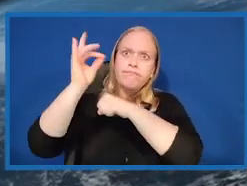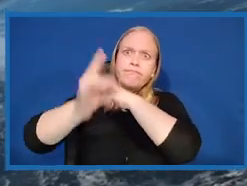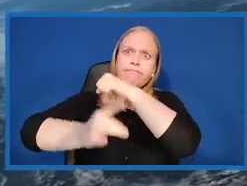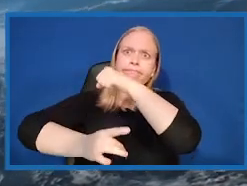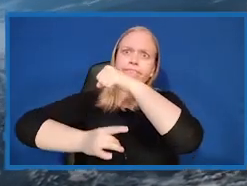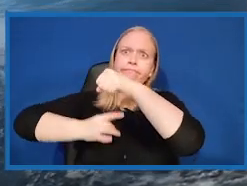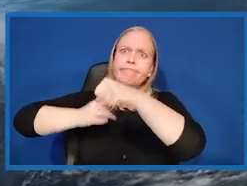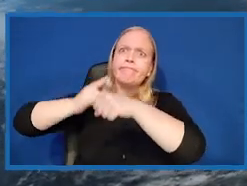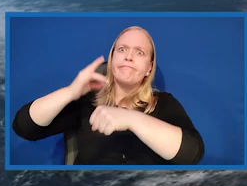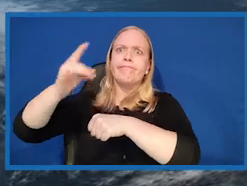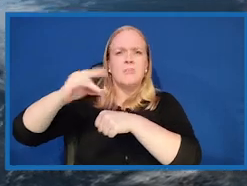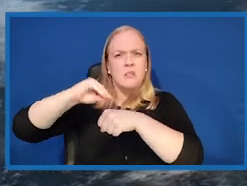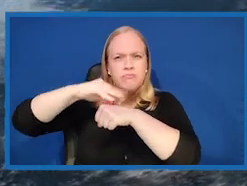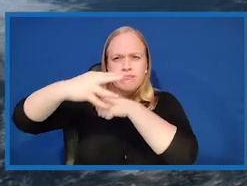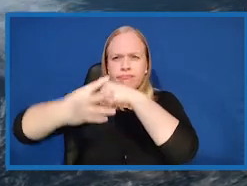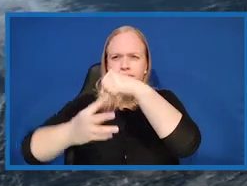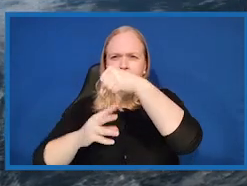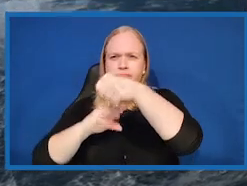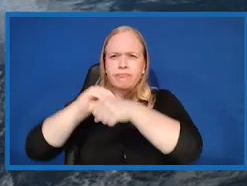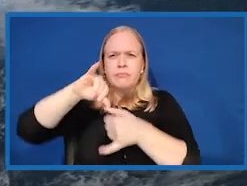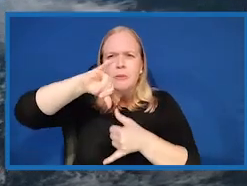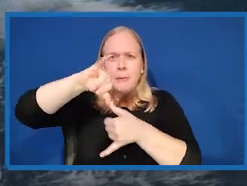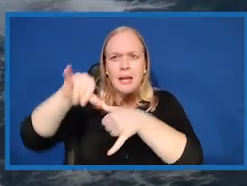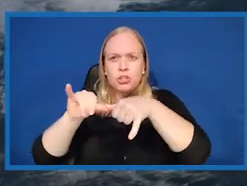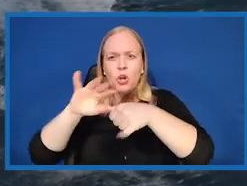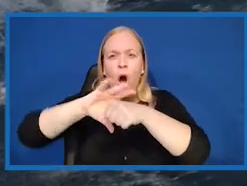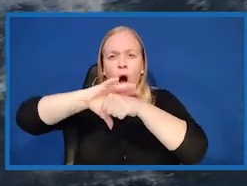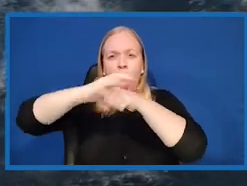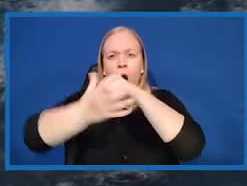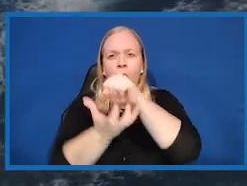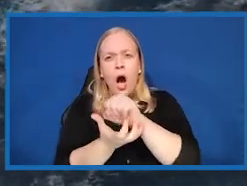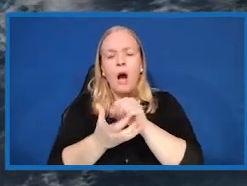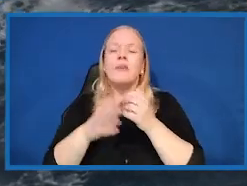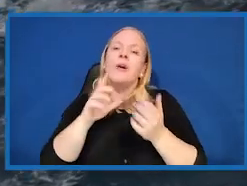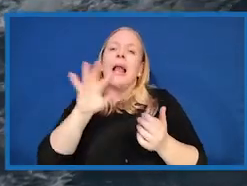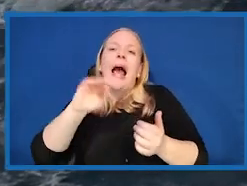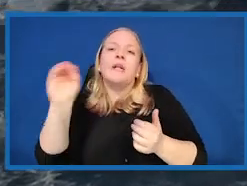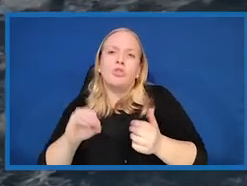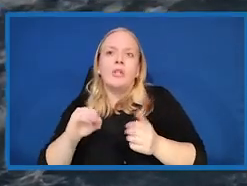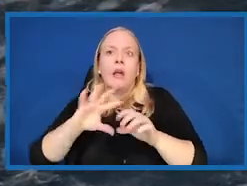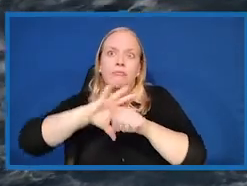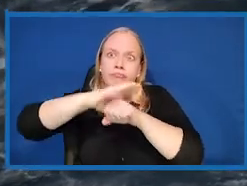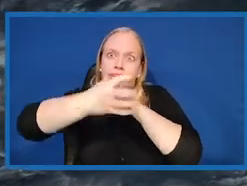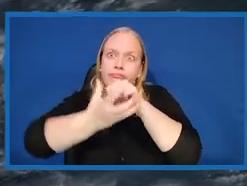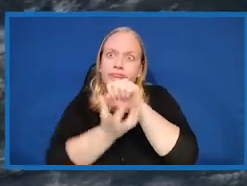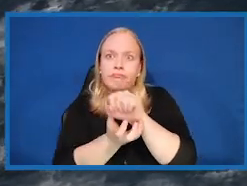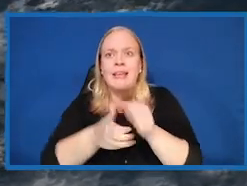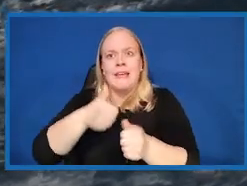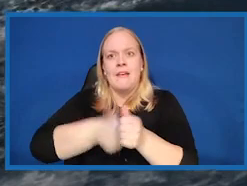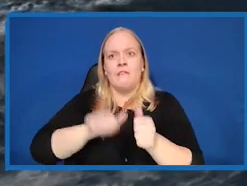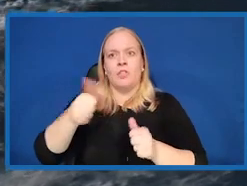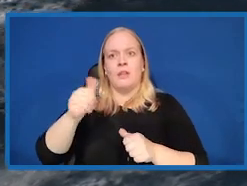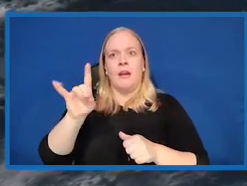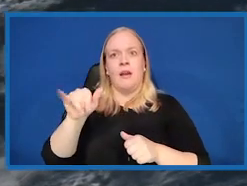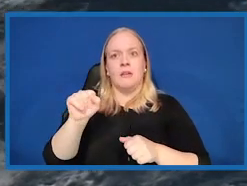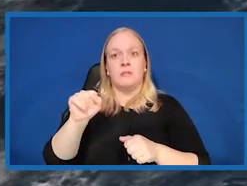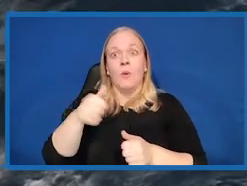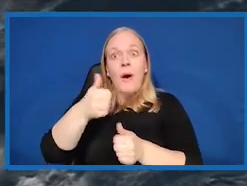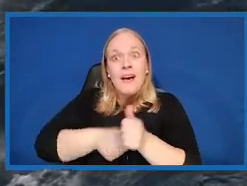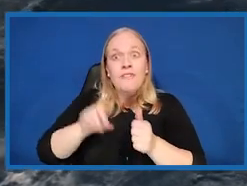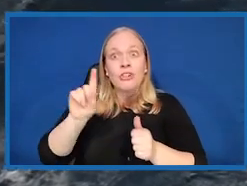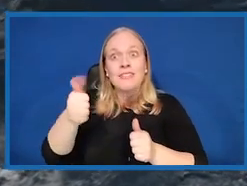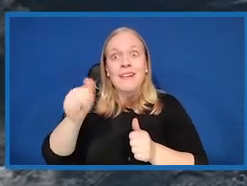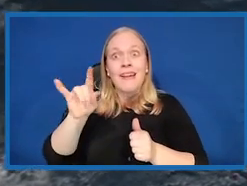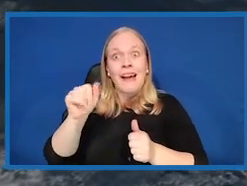95% of the map of the globe every 10 days. So we'll be able to get this data point every 10 days for a